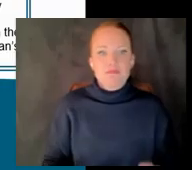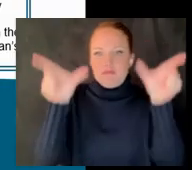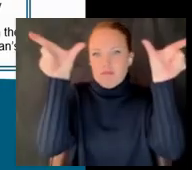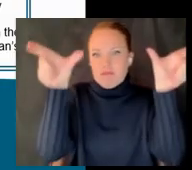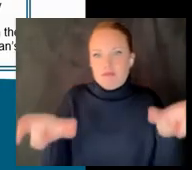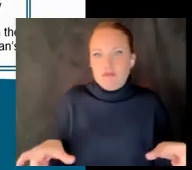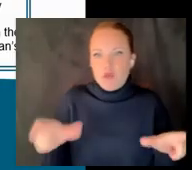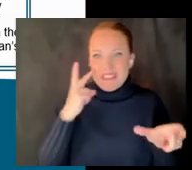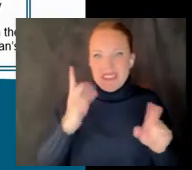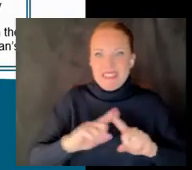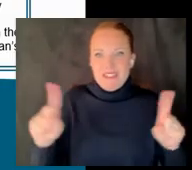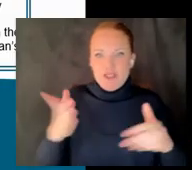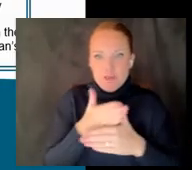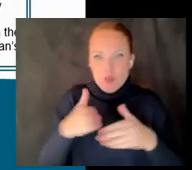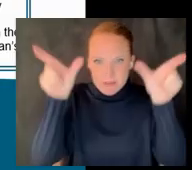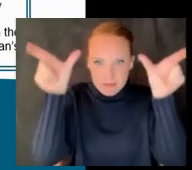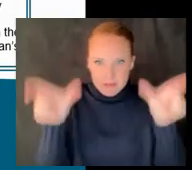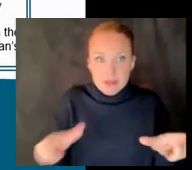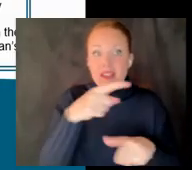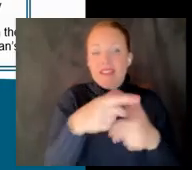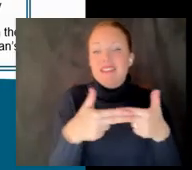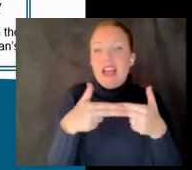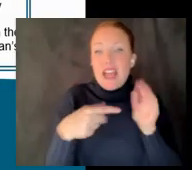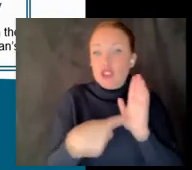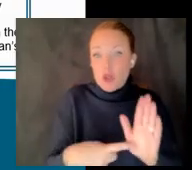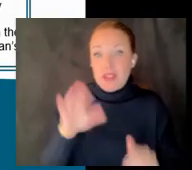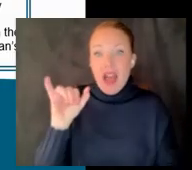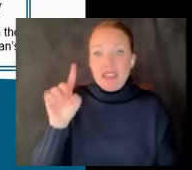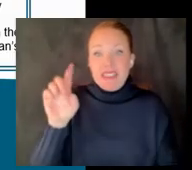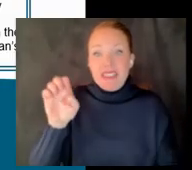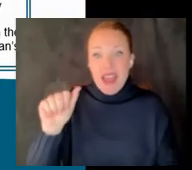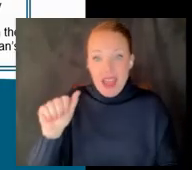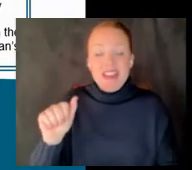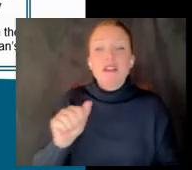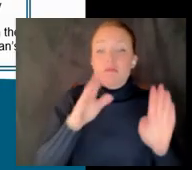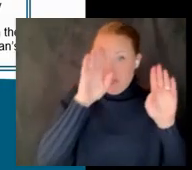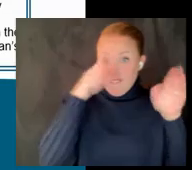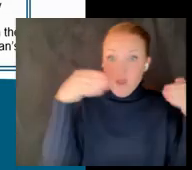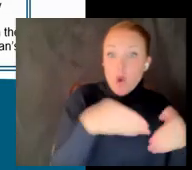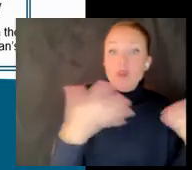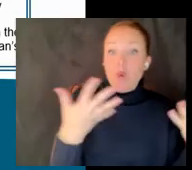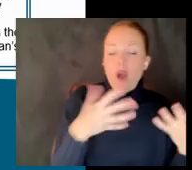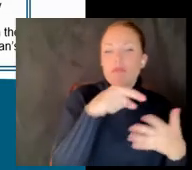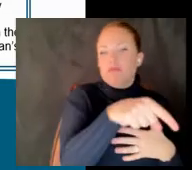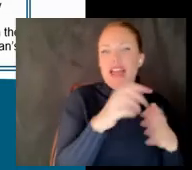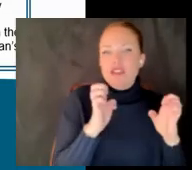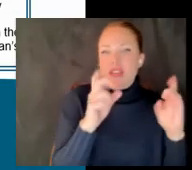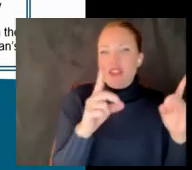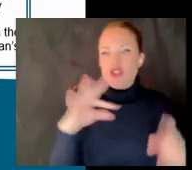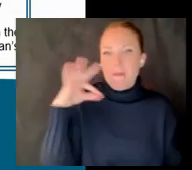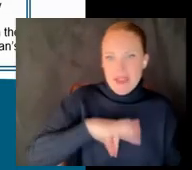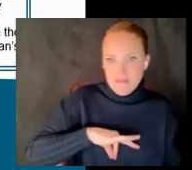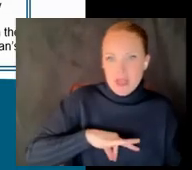by category. This slide highlights that IDEA is focused primarily on providing educational benefit and